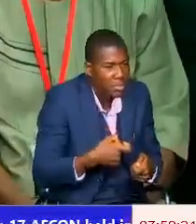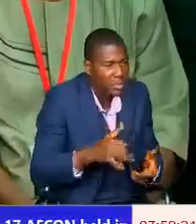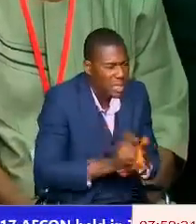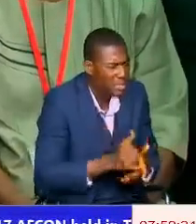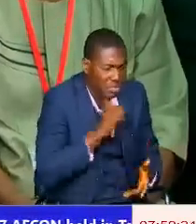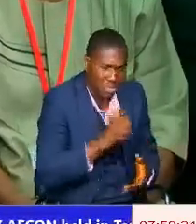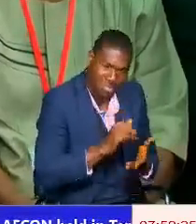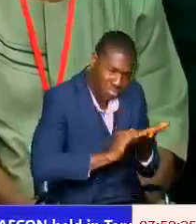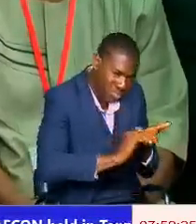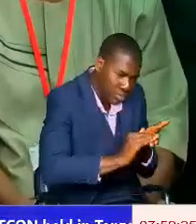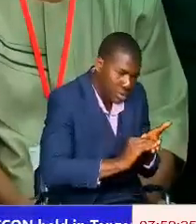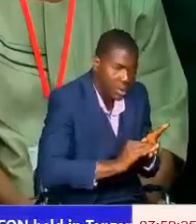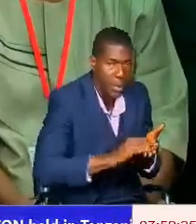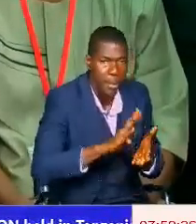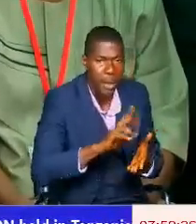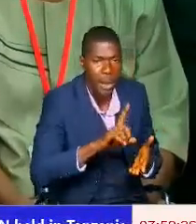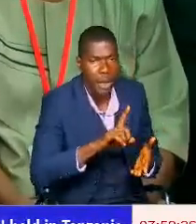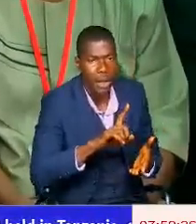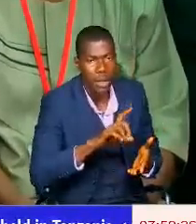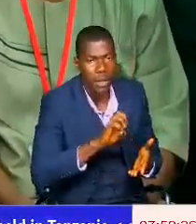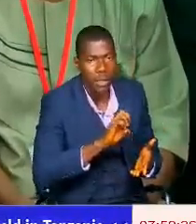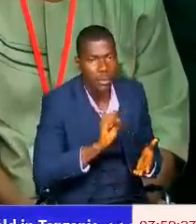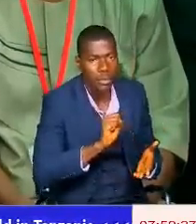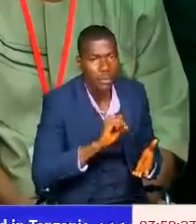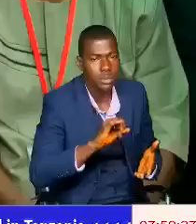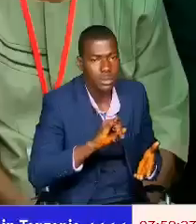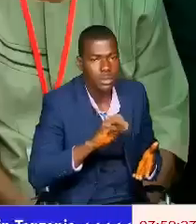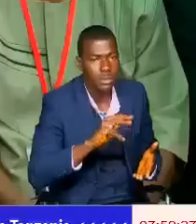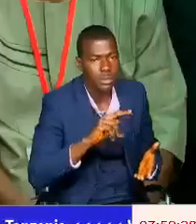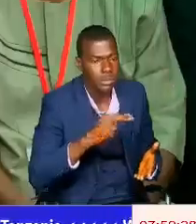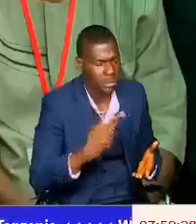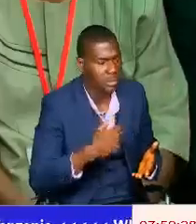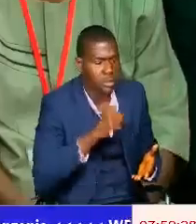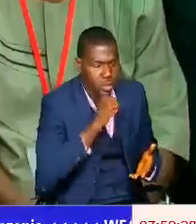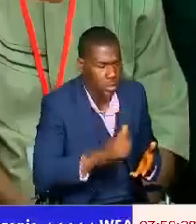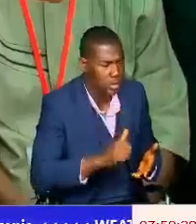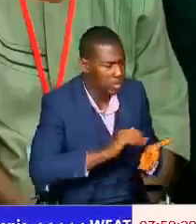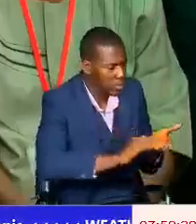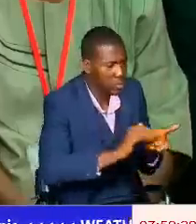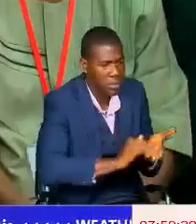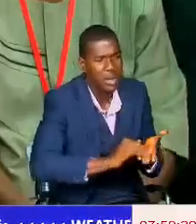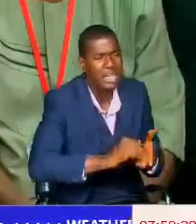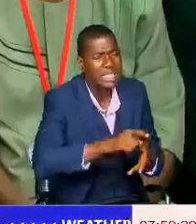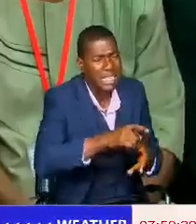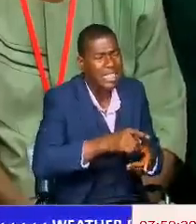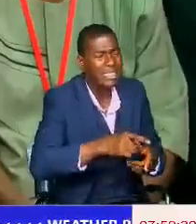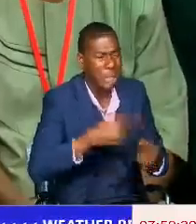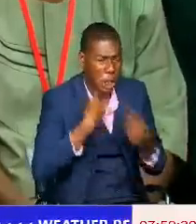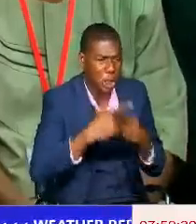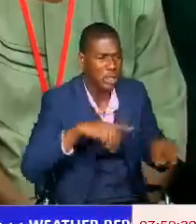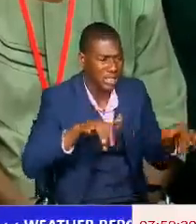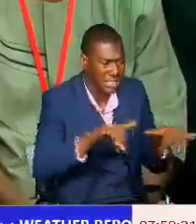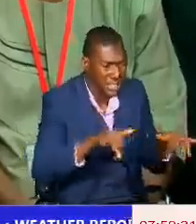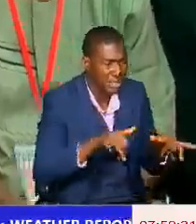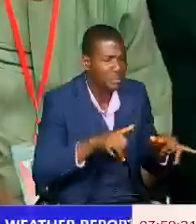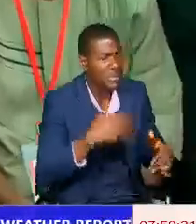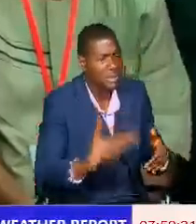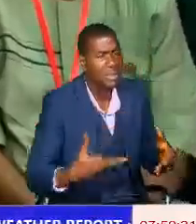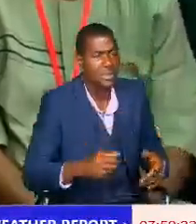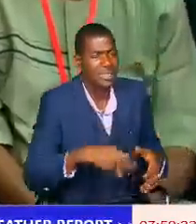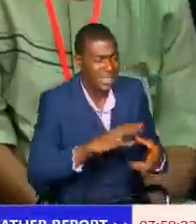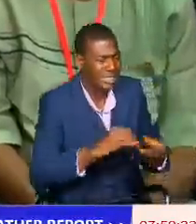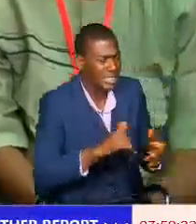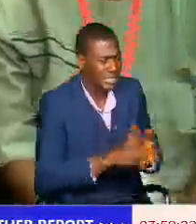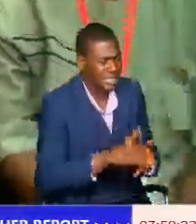clear, where Blessing no clear. So they still stand on that. They are still standing on that there are some discrepancies in